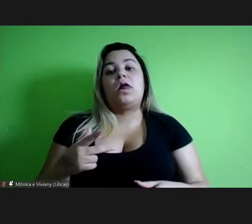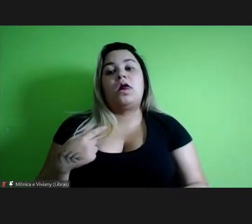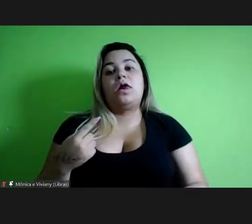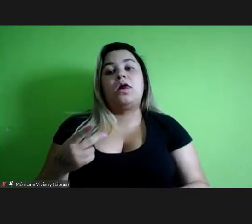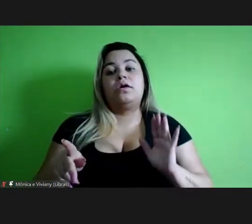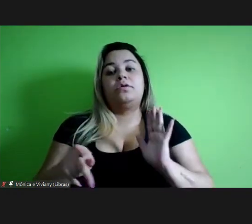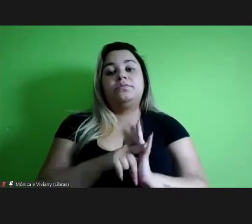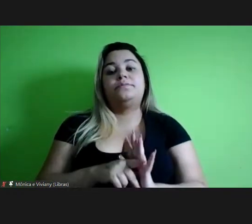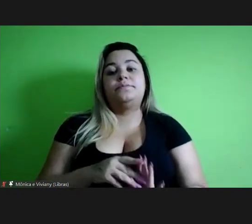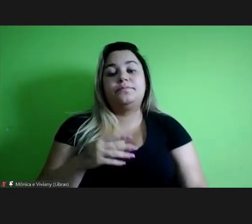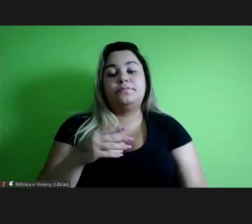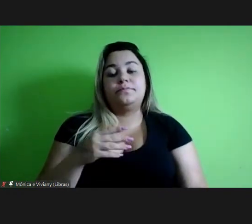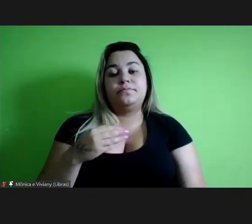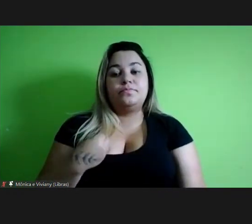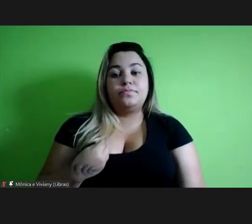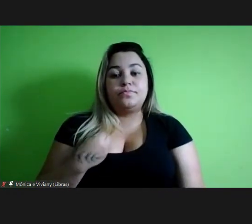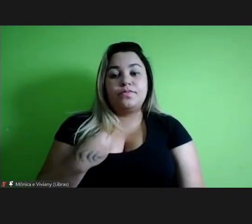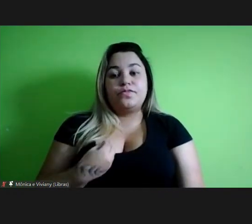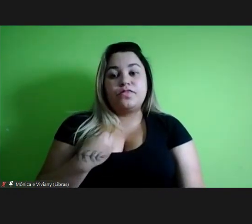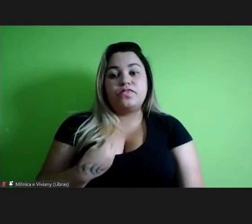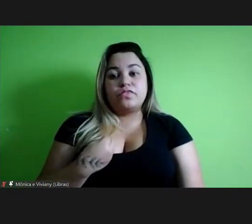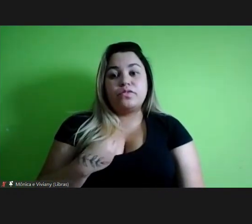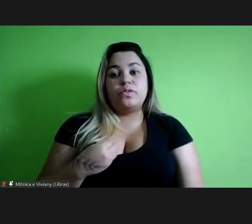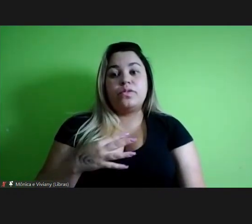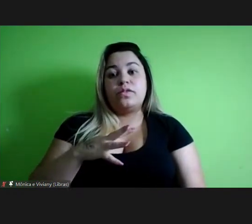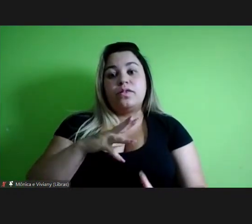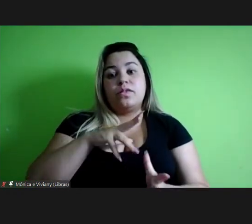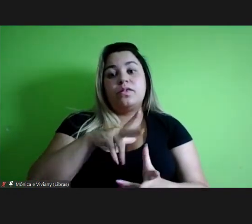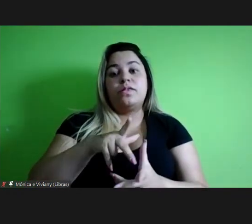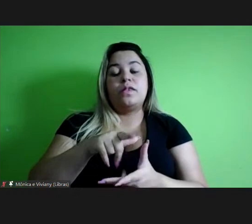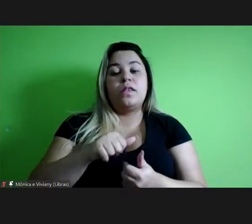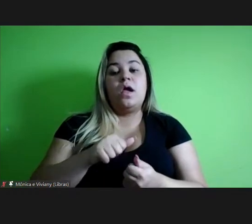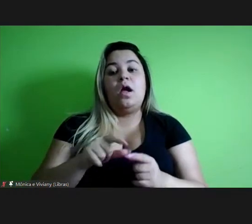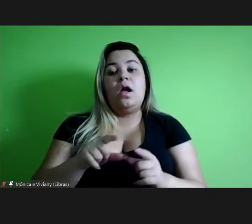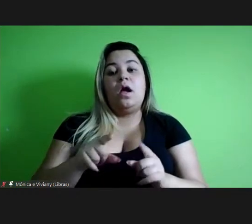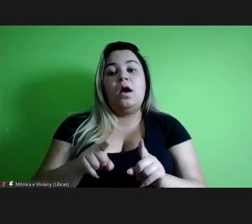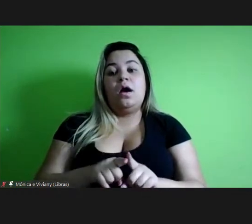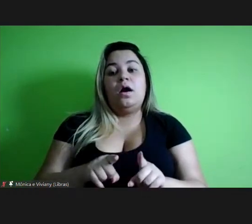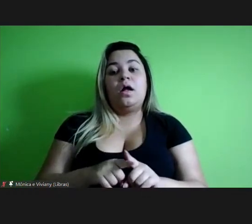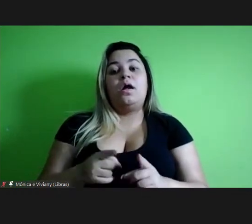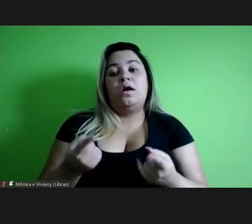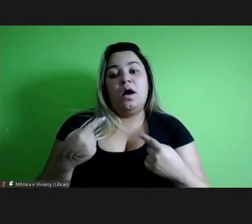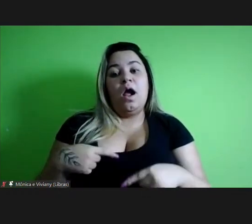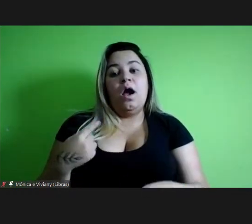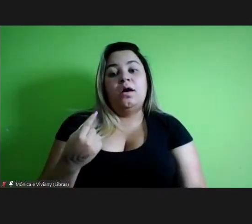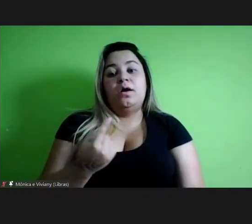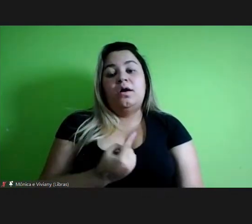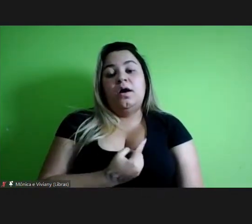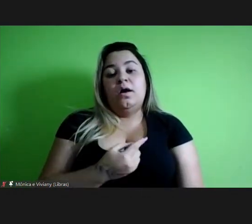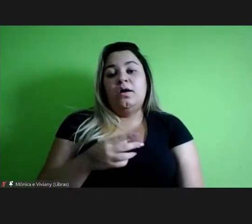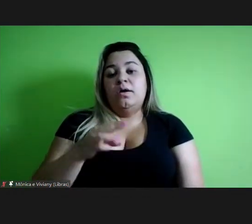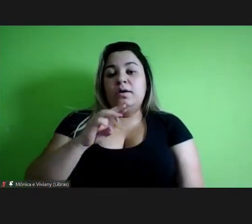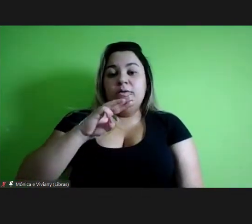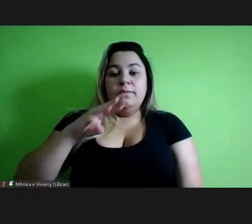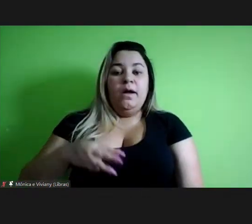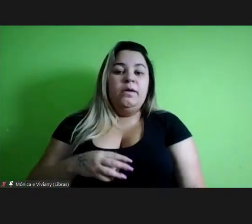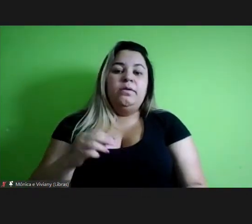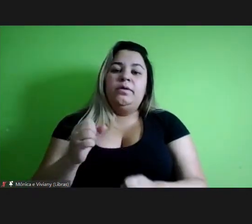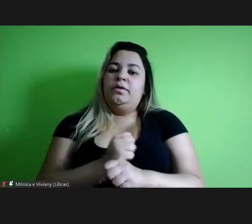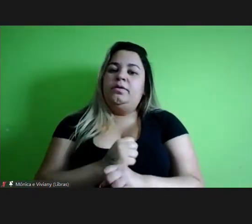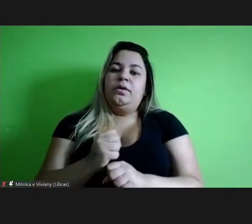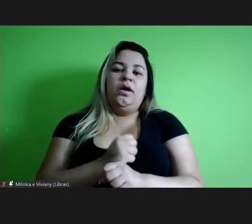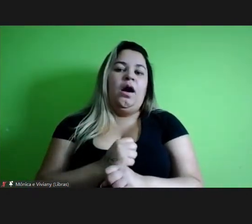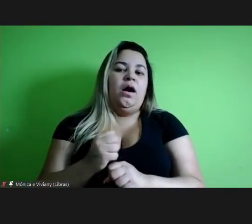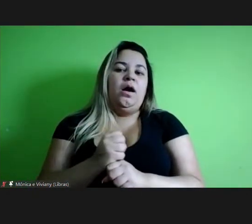these challenges, and because the planet will survive. We are not going to be the ones that survive.